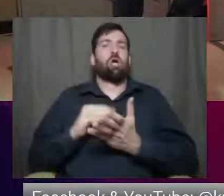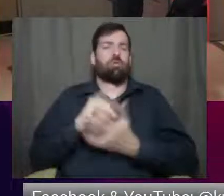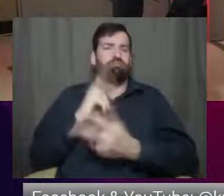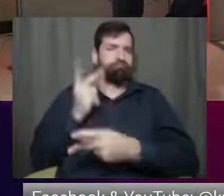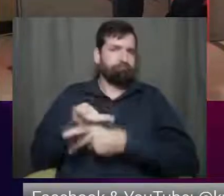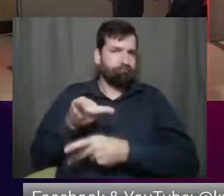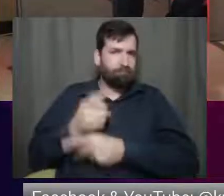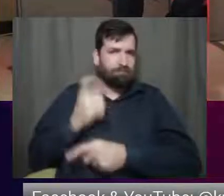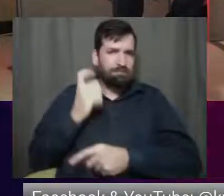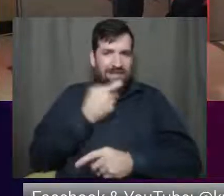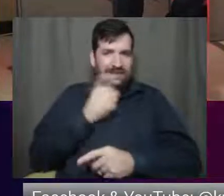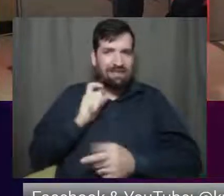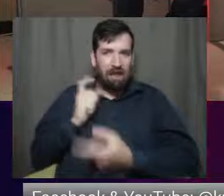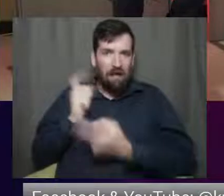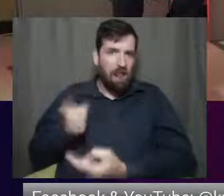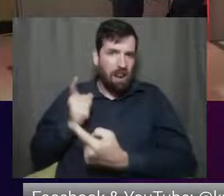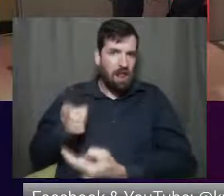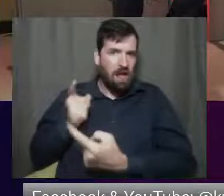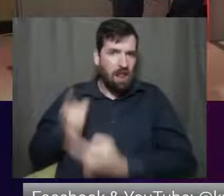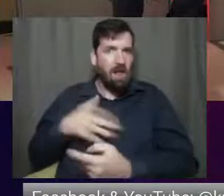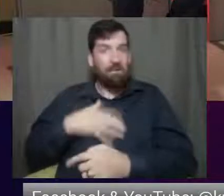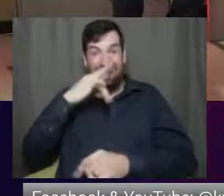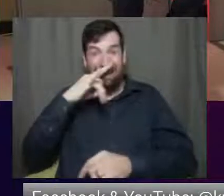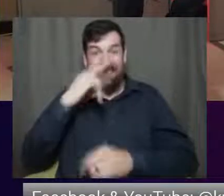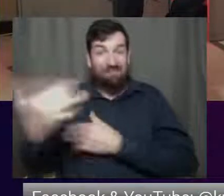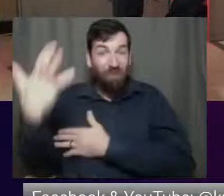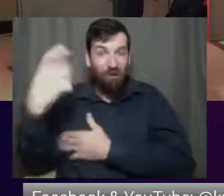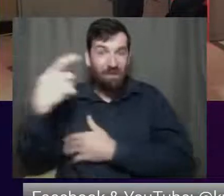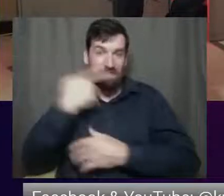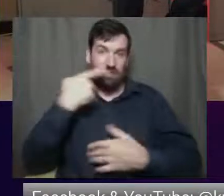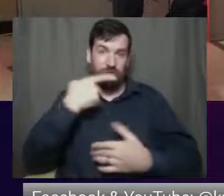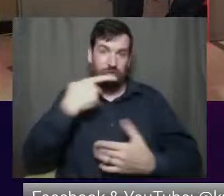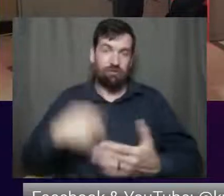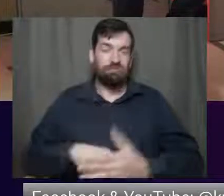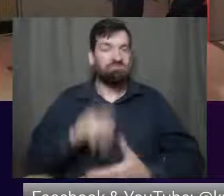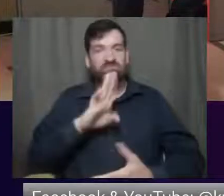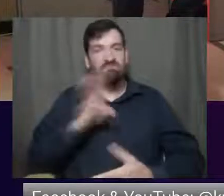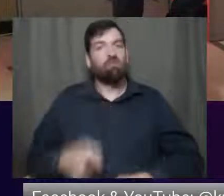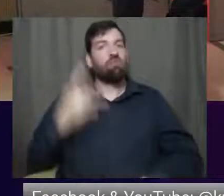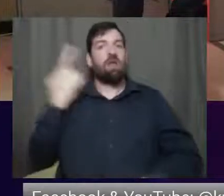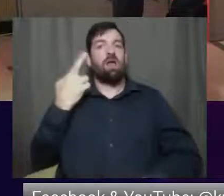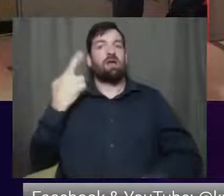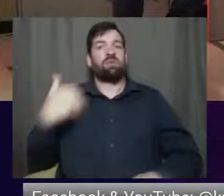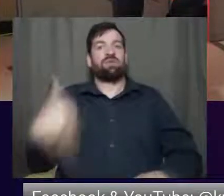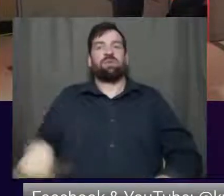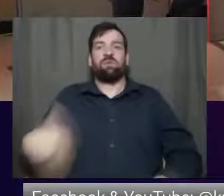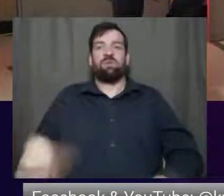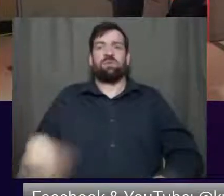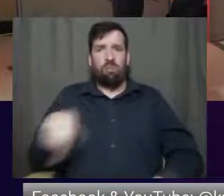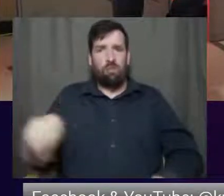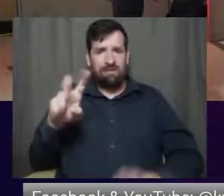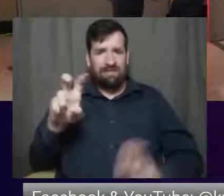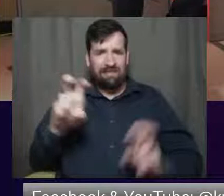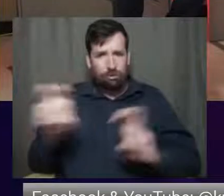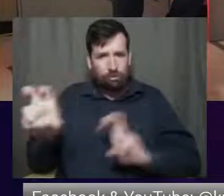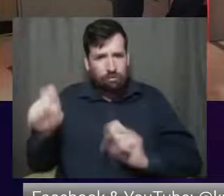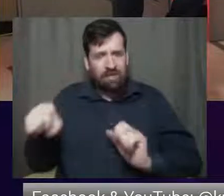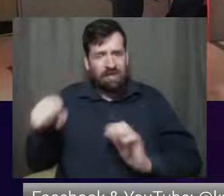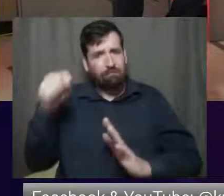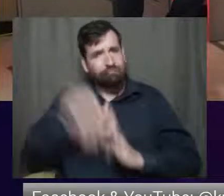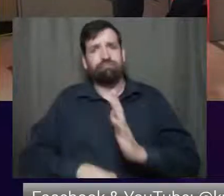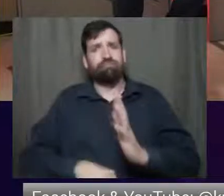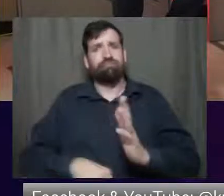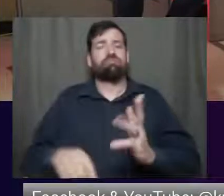fighting with my kids to get them to brush their teeth this morning, and you never realize how deep those issues can go later on in life. You mentioned the